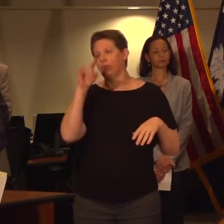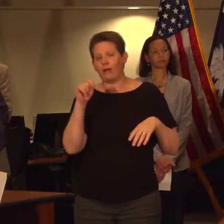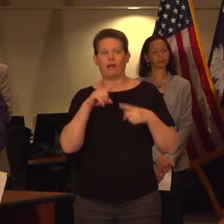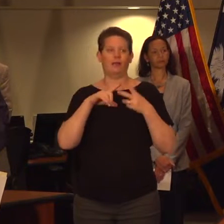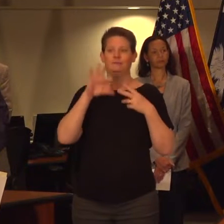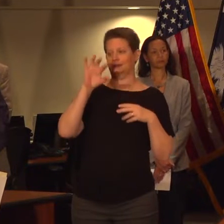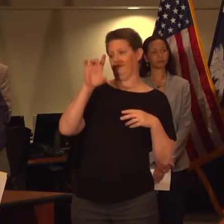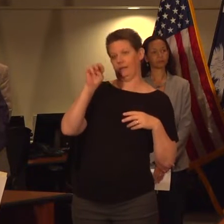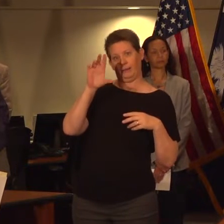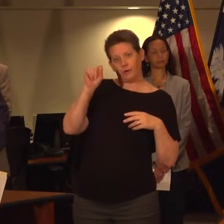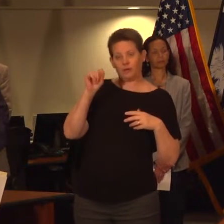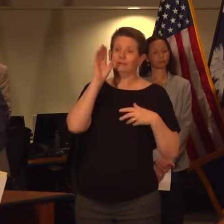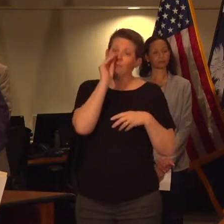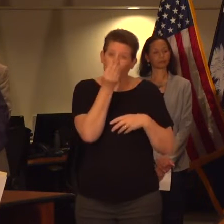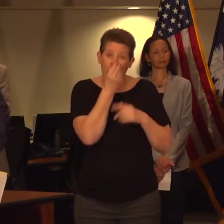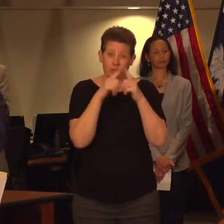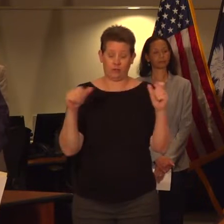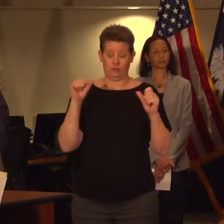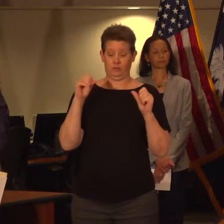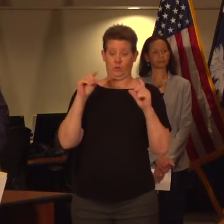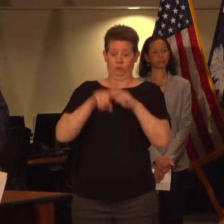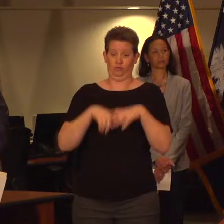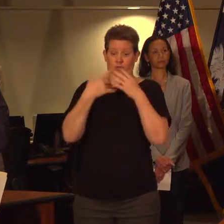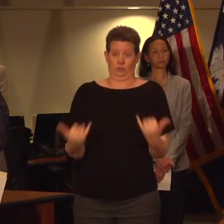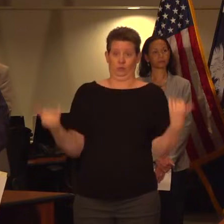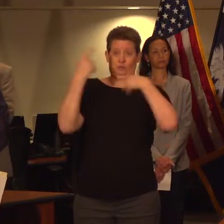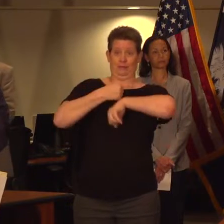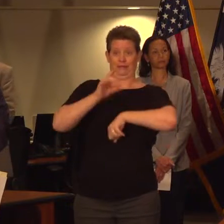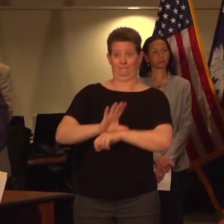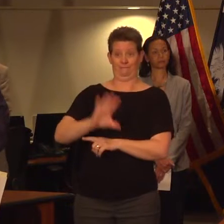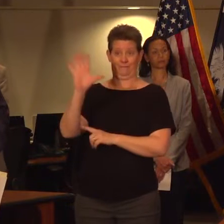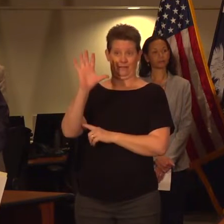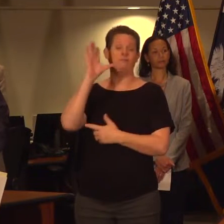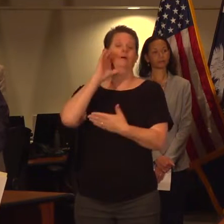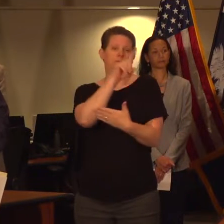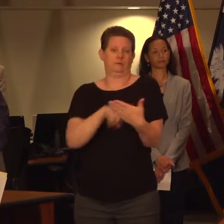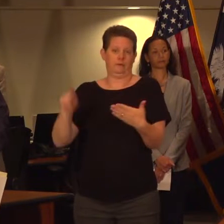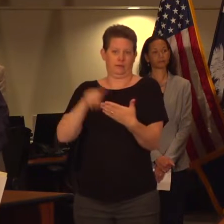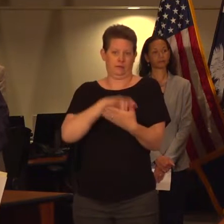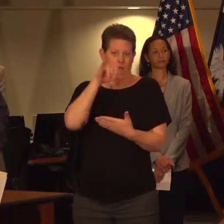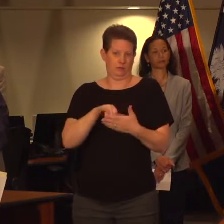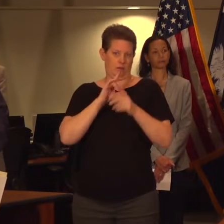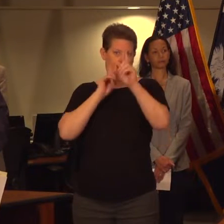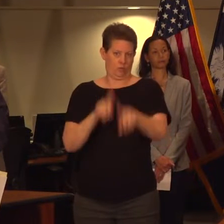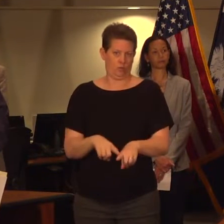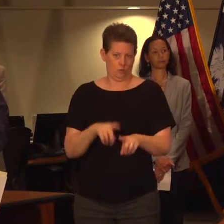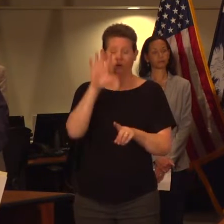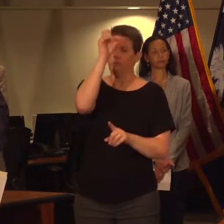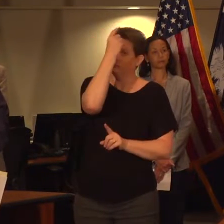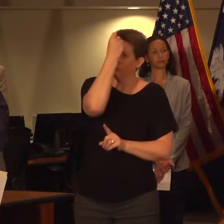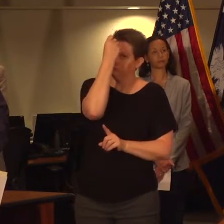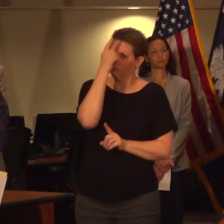and florists. As of 5 o'clock today, I am canceling that order,